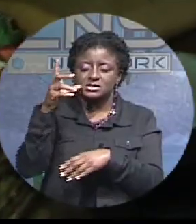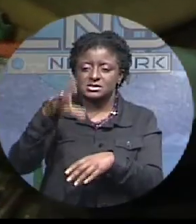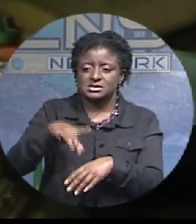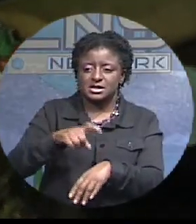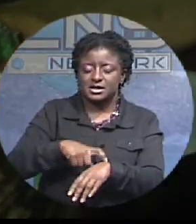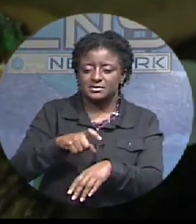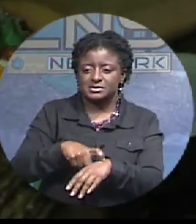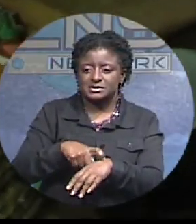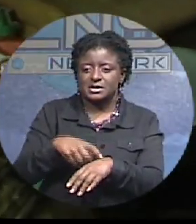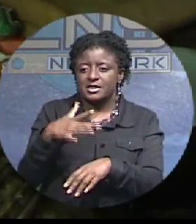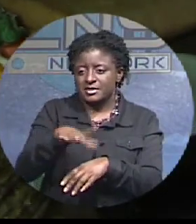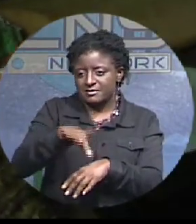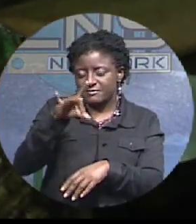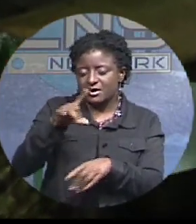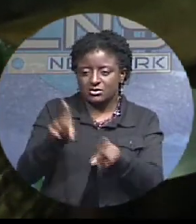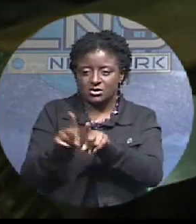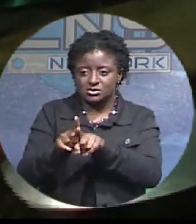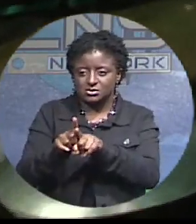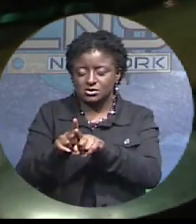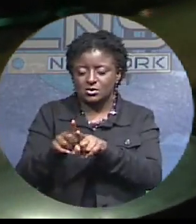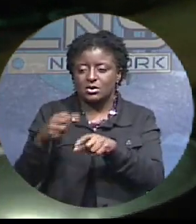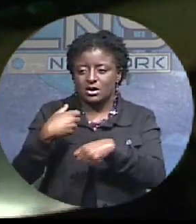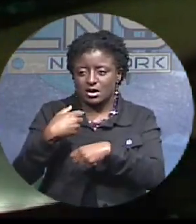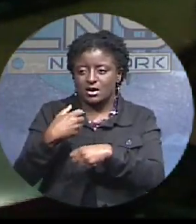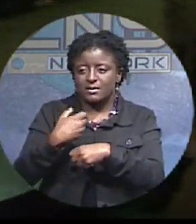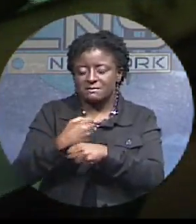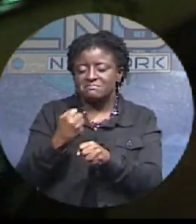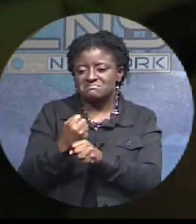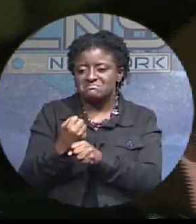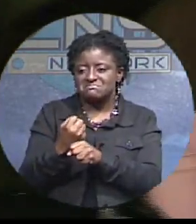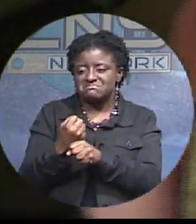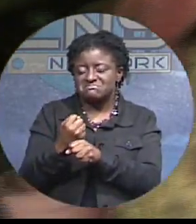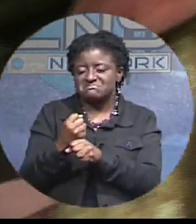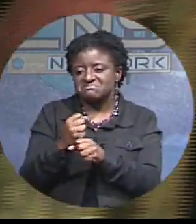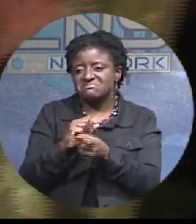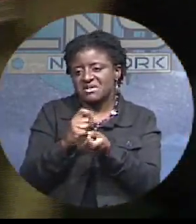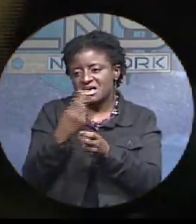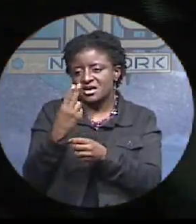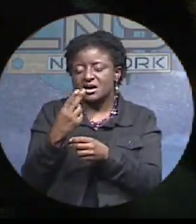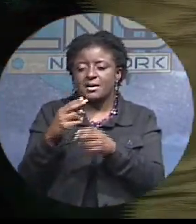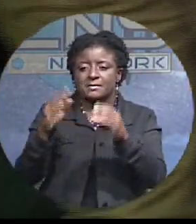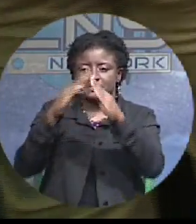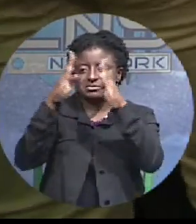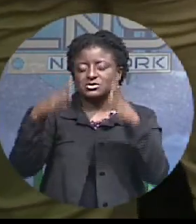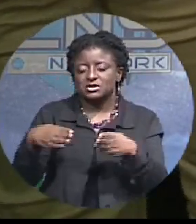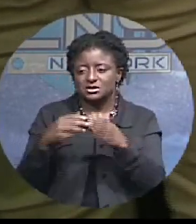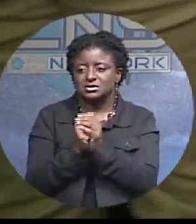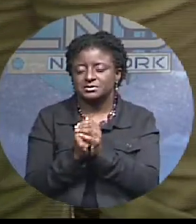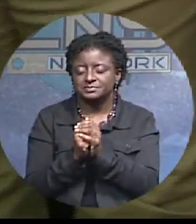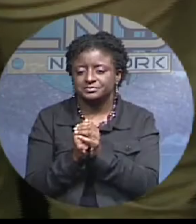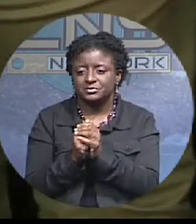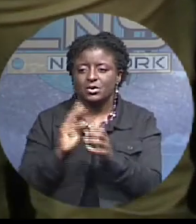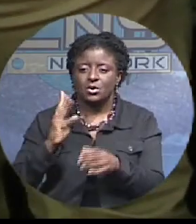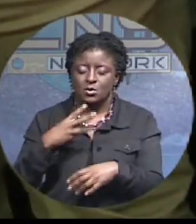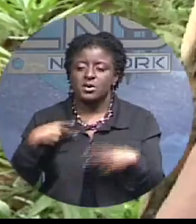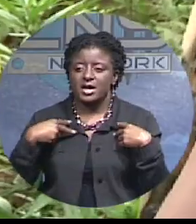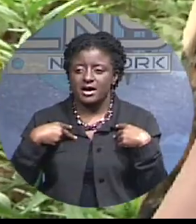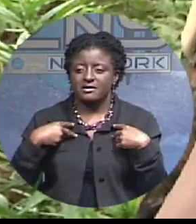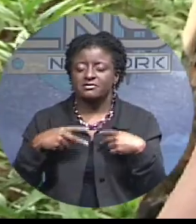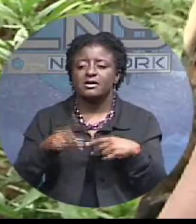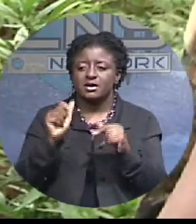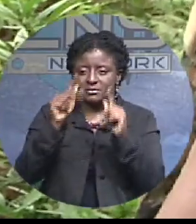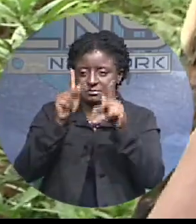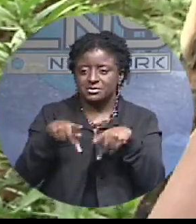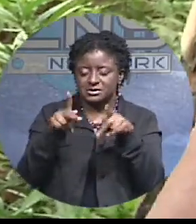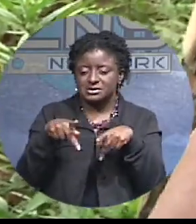makeshift shelter, which appeared to be occupied. Superintendent Stephen Dean was on the scene. We can tell you that we do have a suspect in